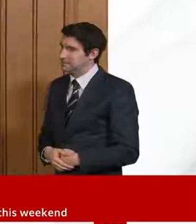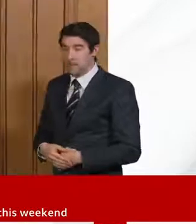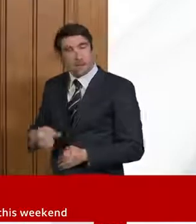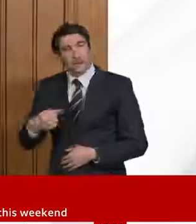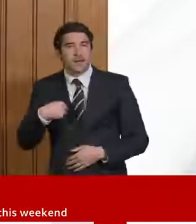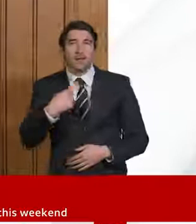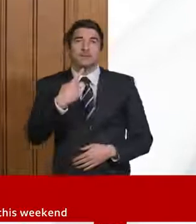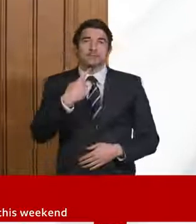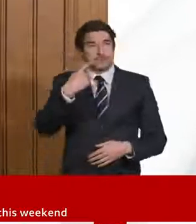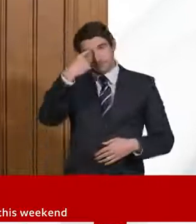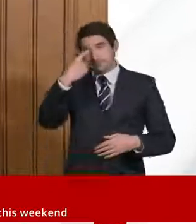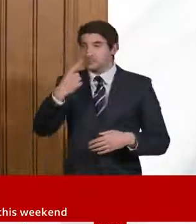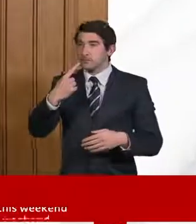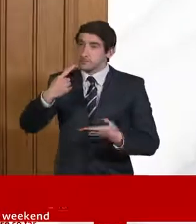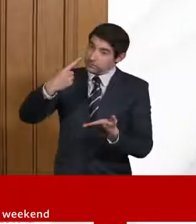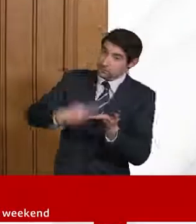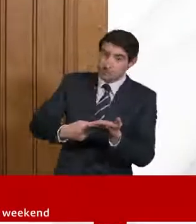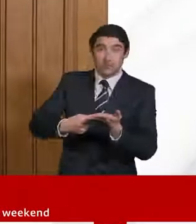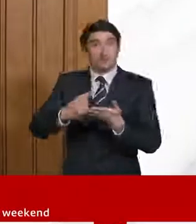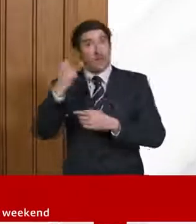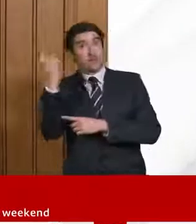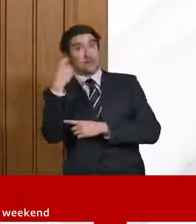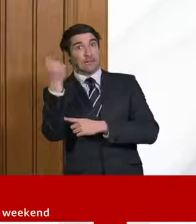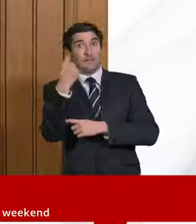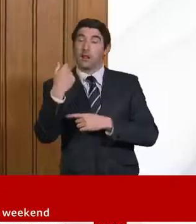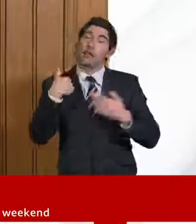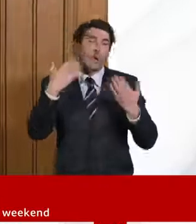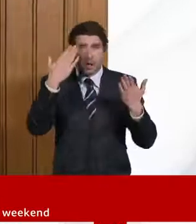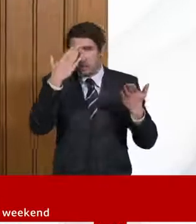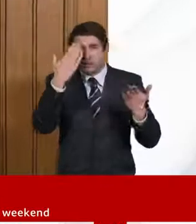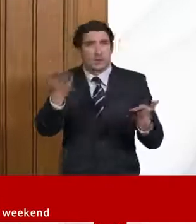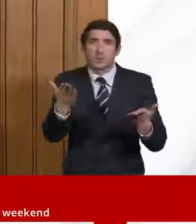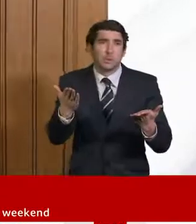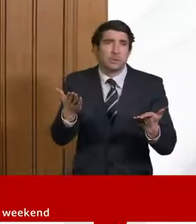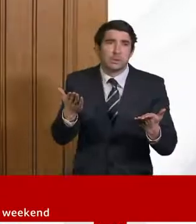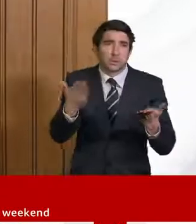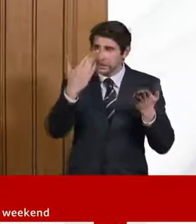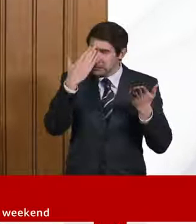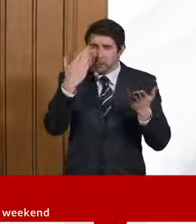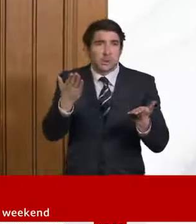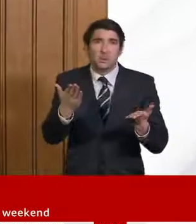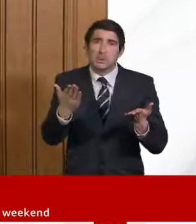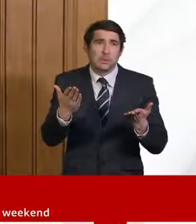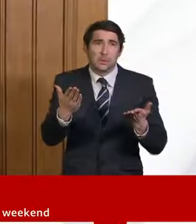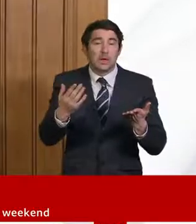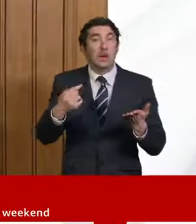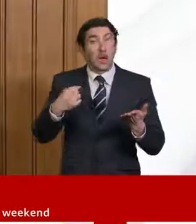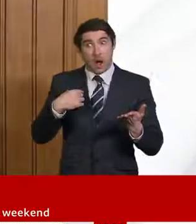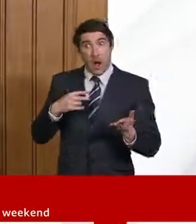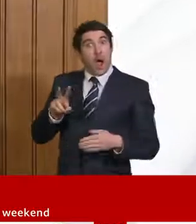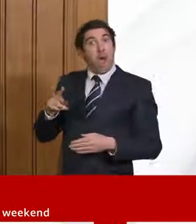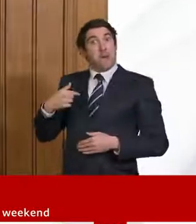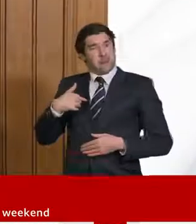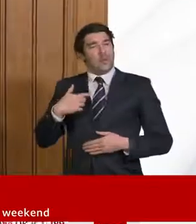green shoots, and winter could come and those green shoots could turn out to be not the